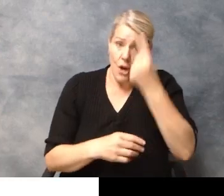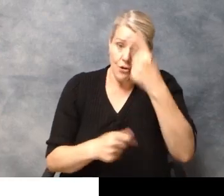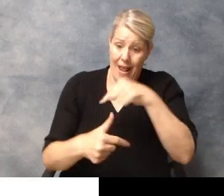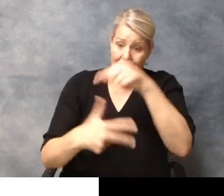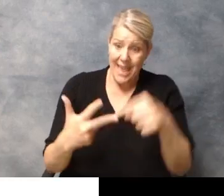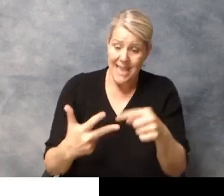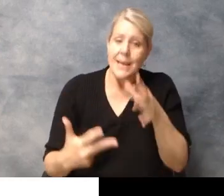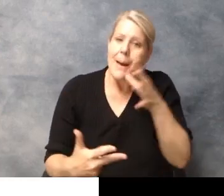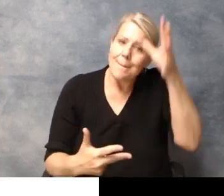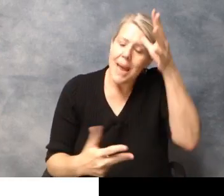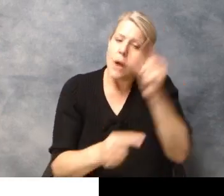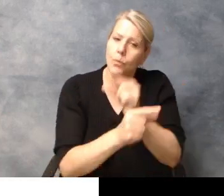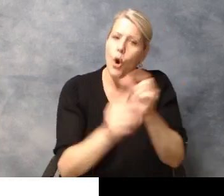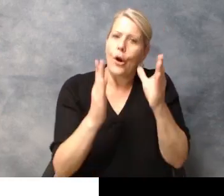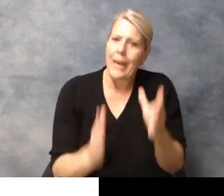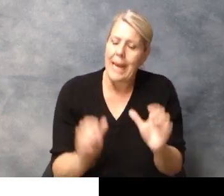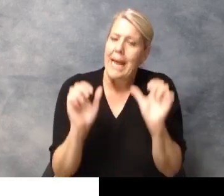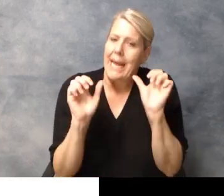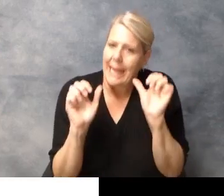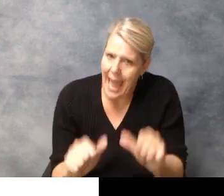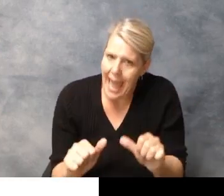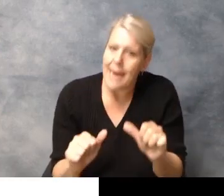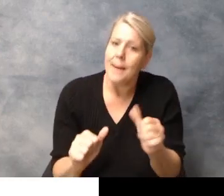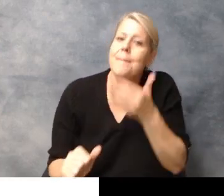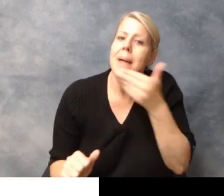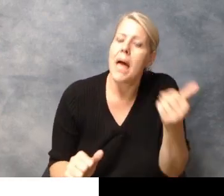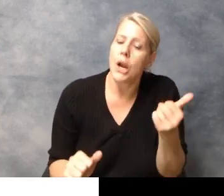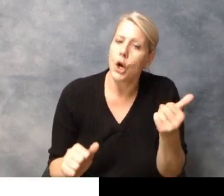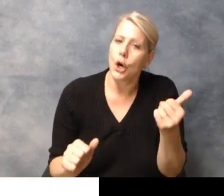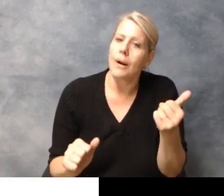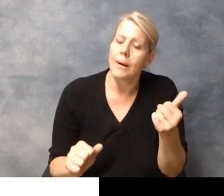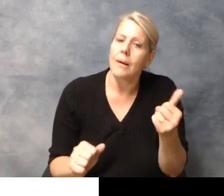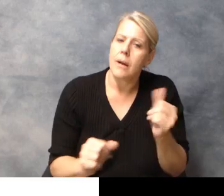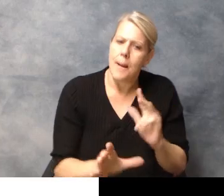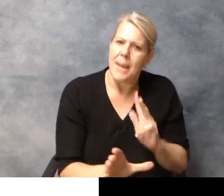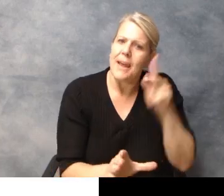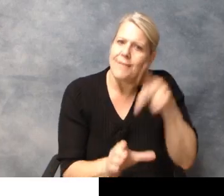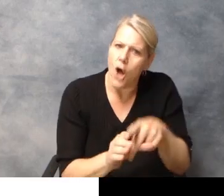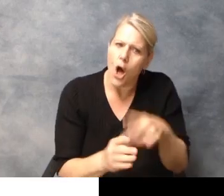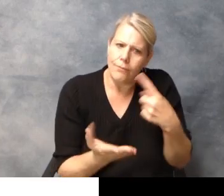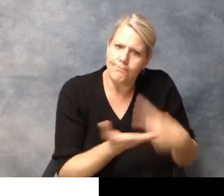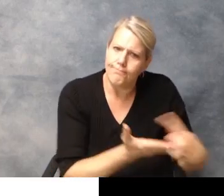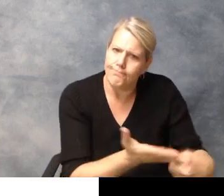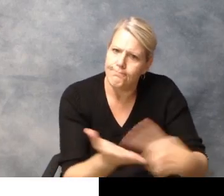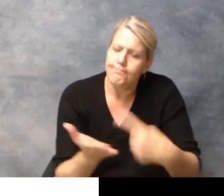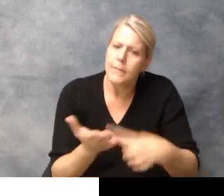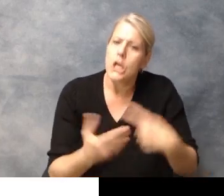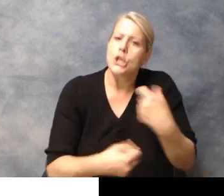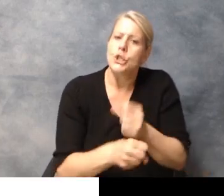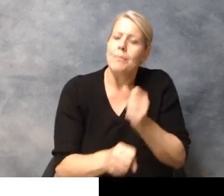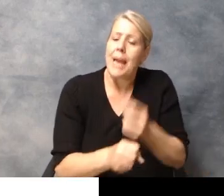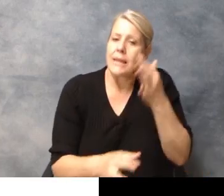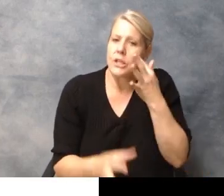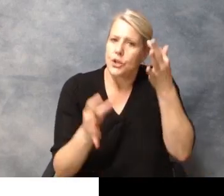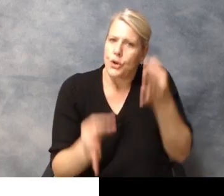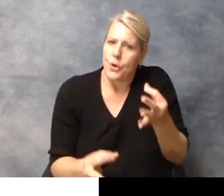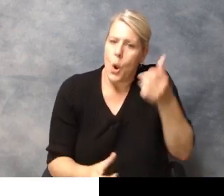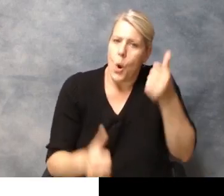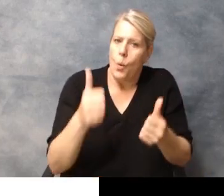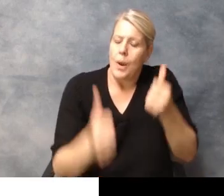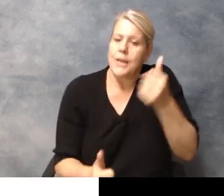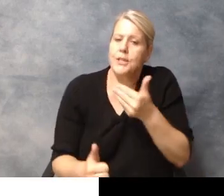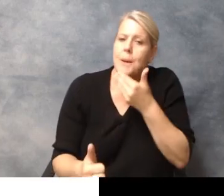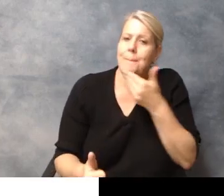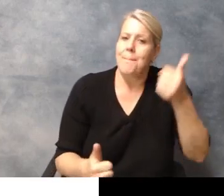or guardian, will be able to better participate and contribute in making the determination of what state assessment